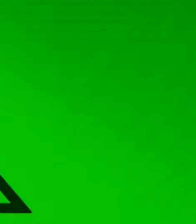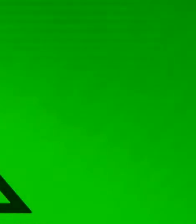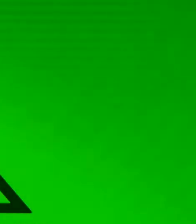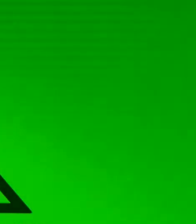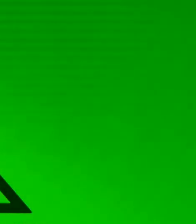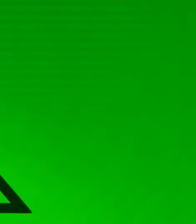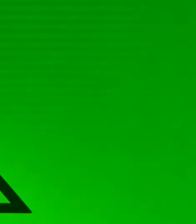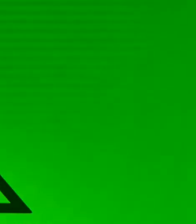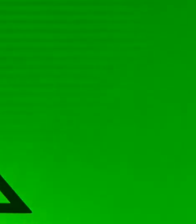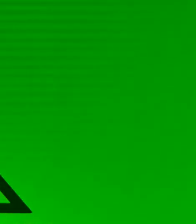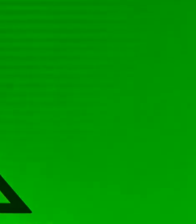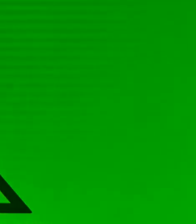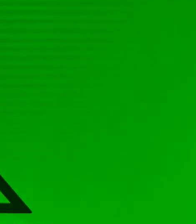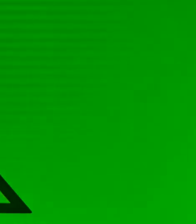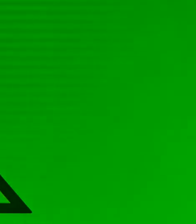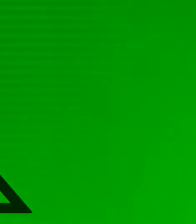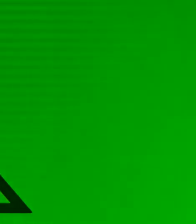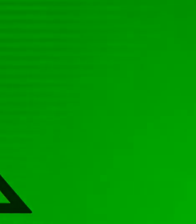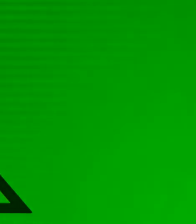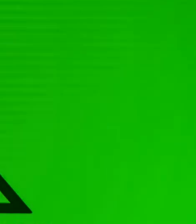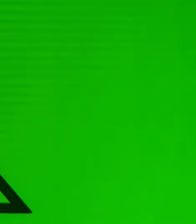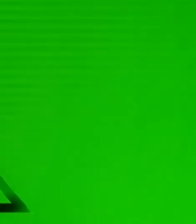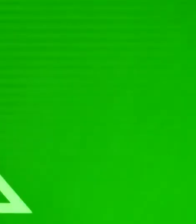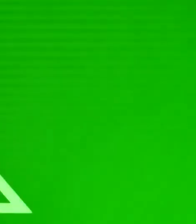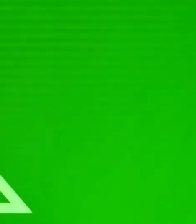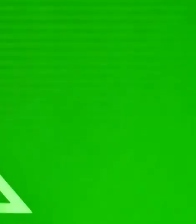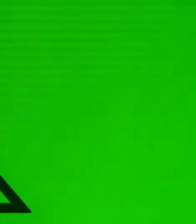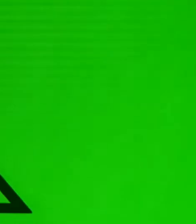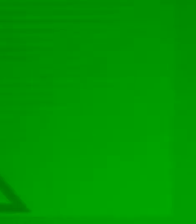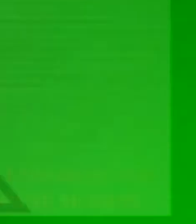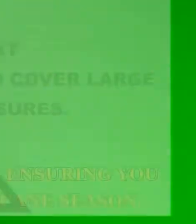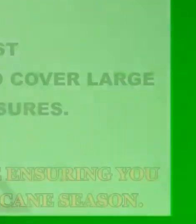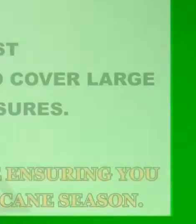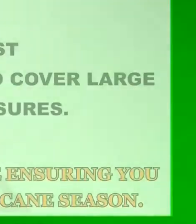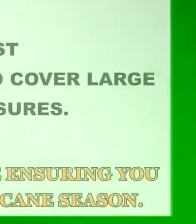Insurance Company Limited. Insurance the way you want it to be.